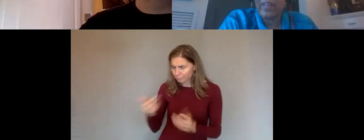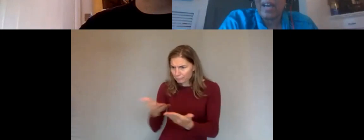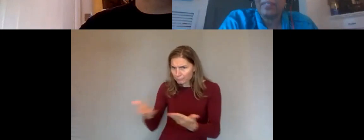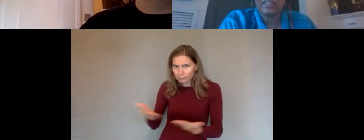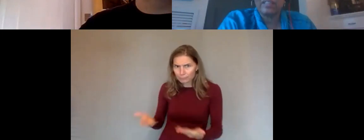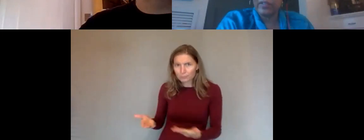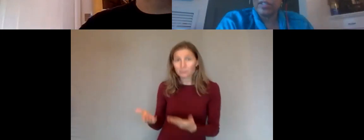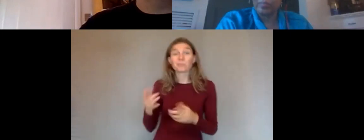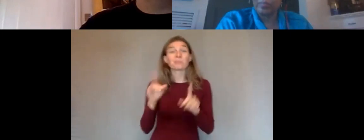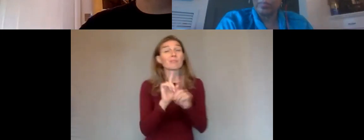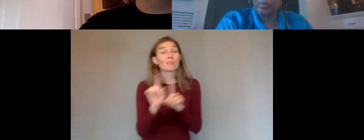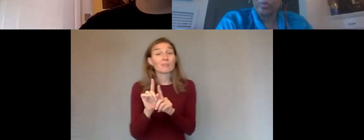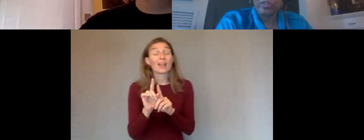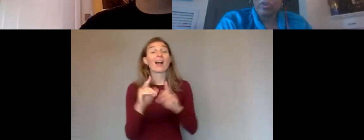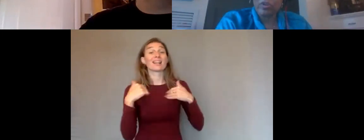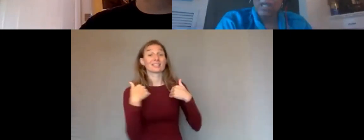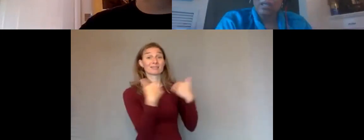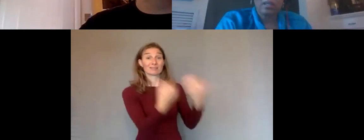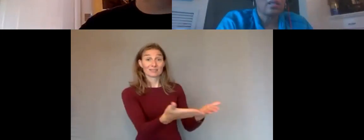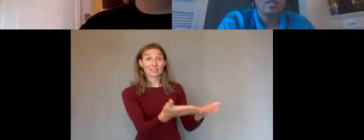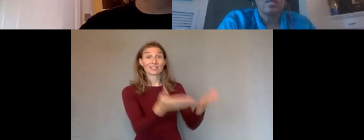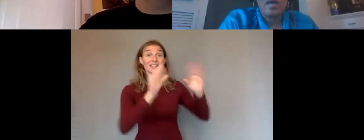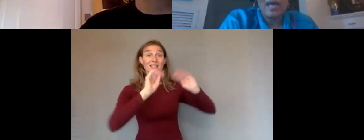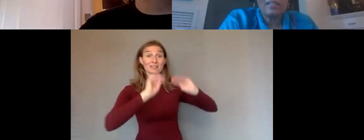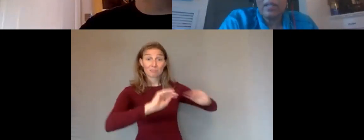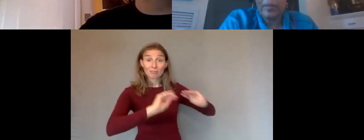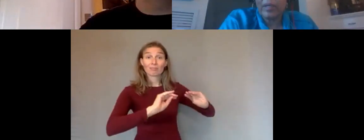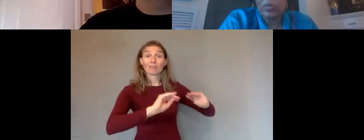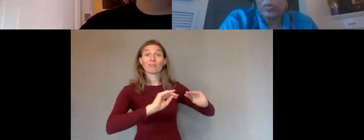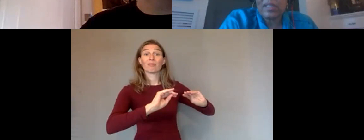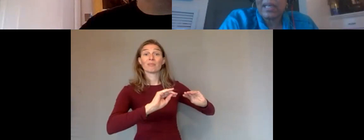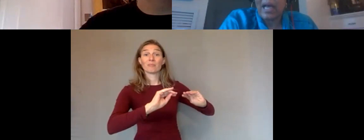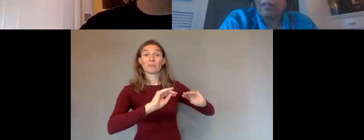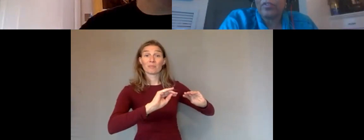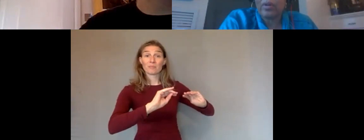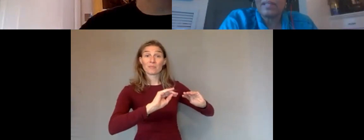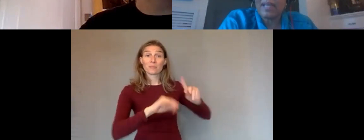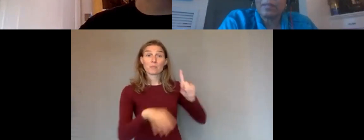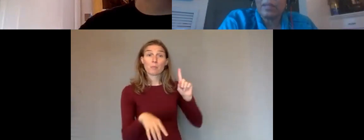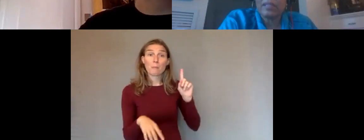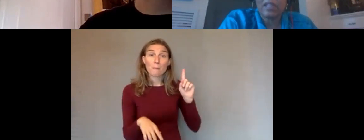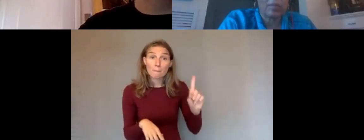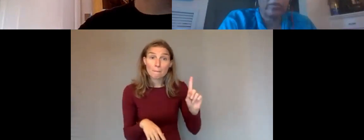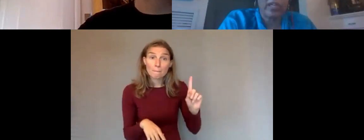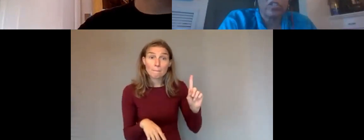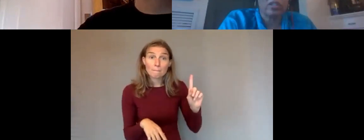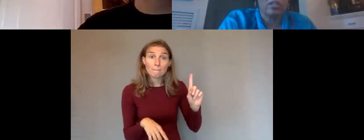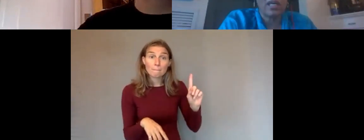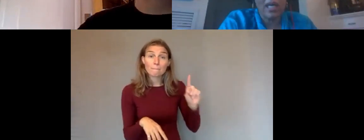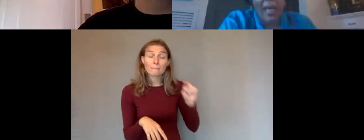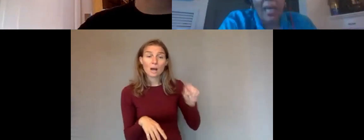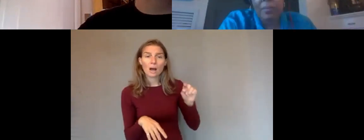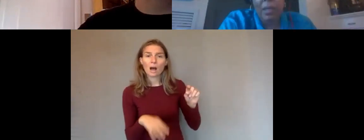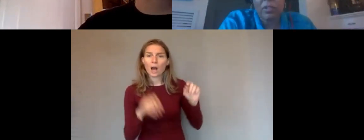in terms of after delivery support and training, and developing resources that allow for assessment,